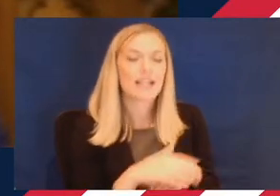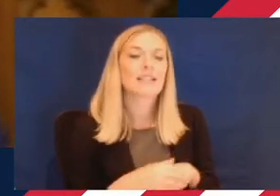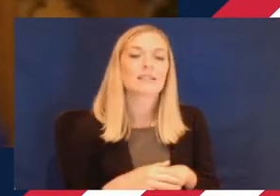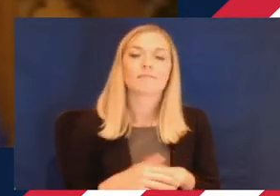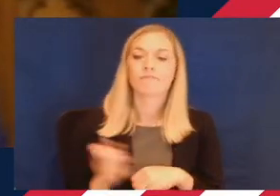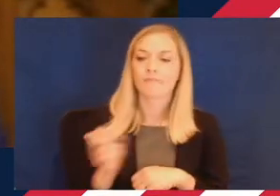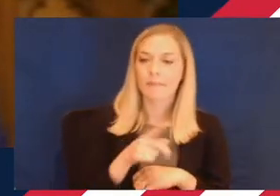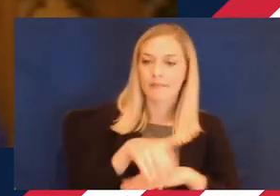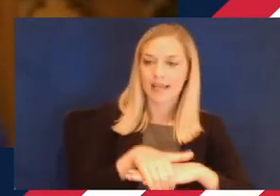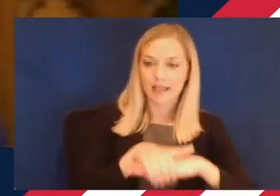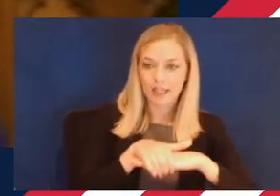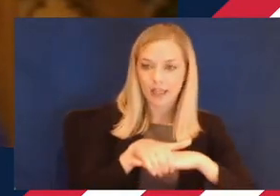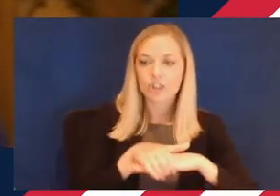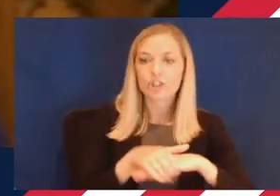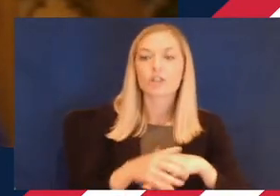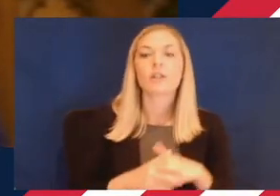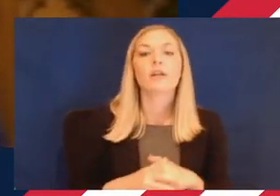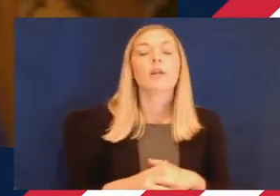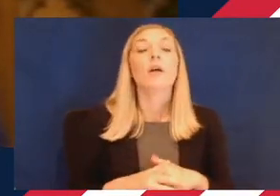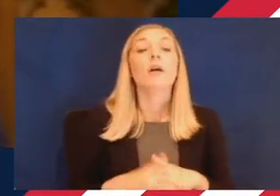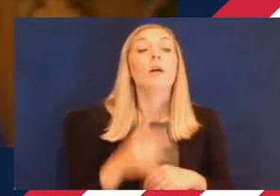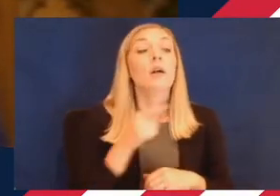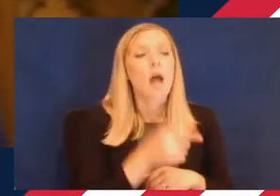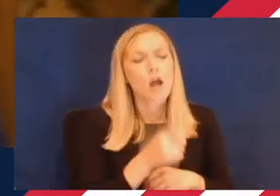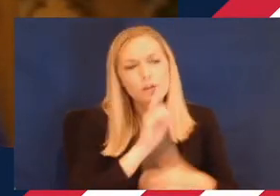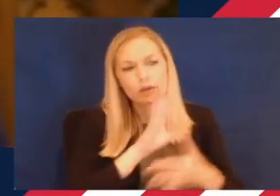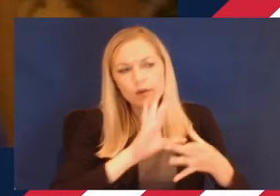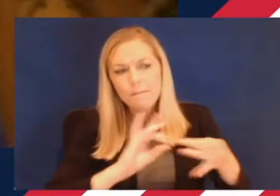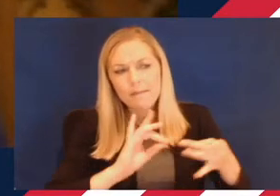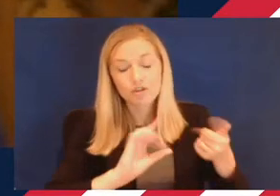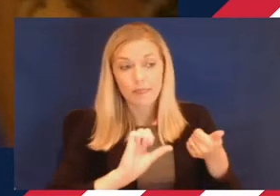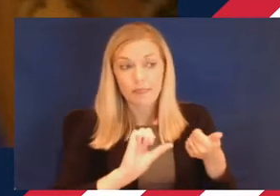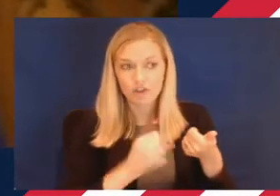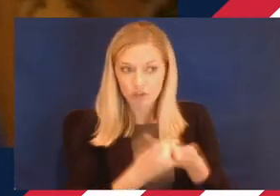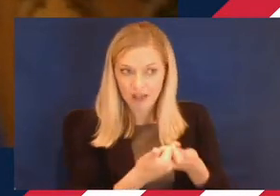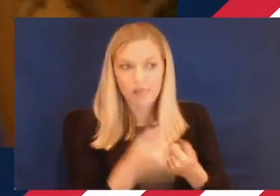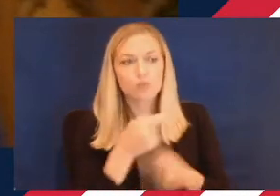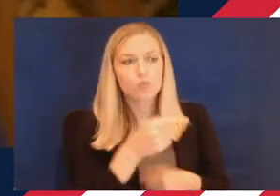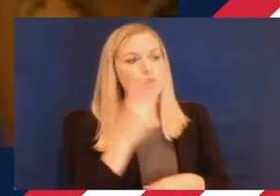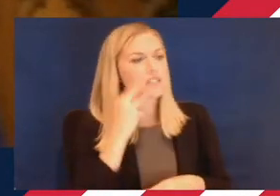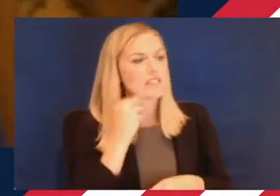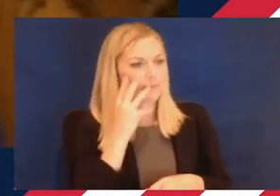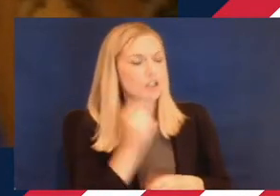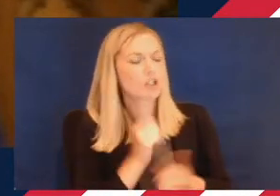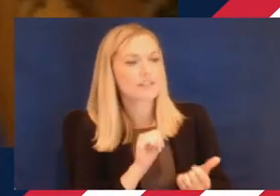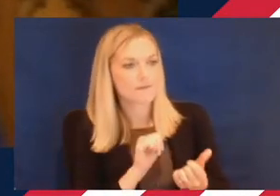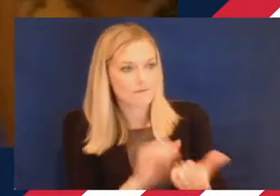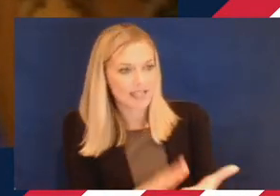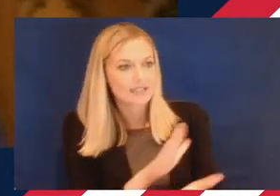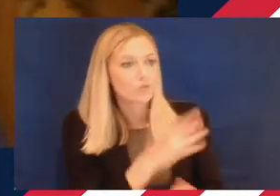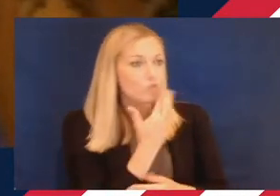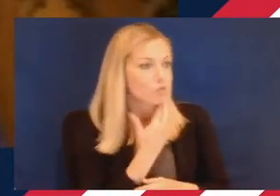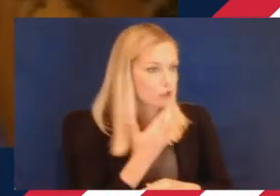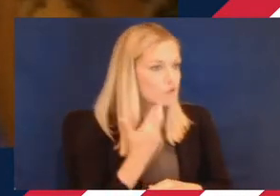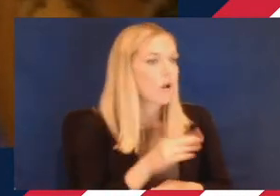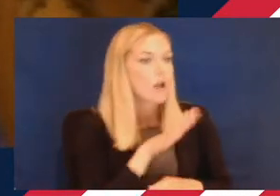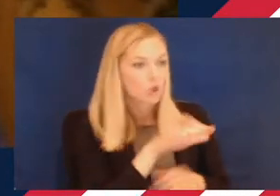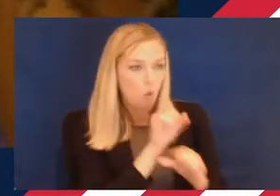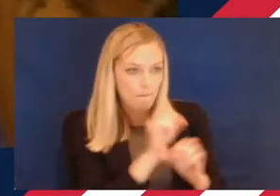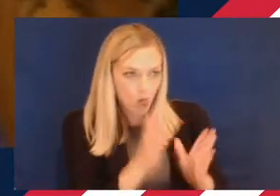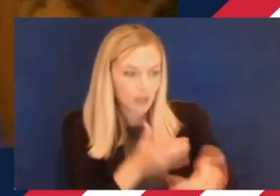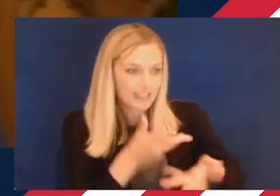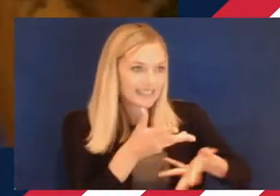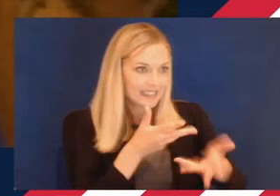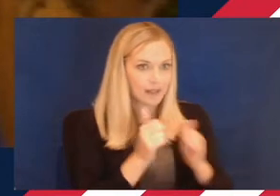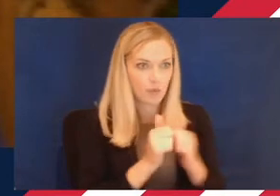You talked about the challenge you have facing your restaurant and your employees dealing with COVID.